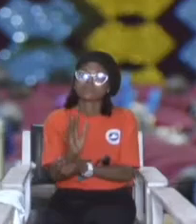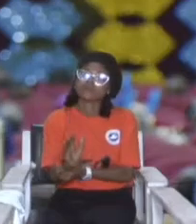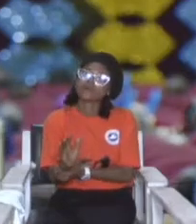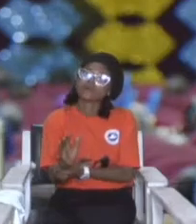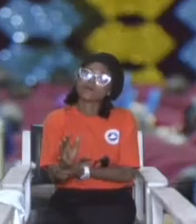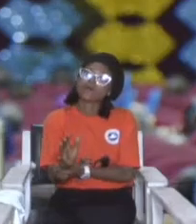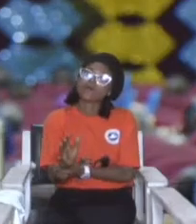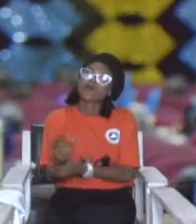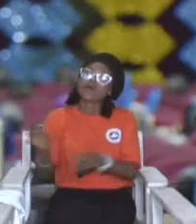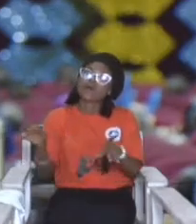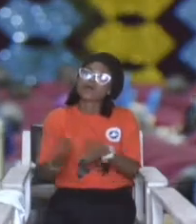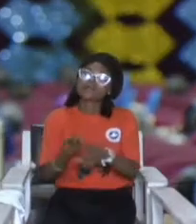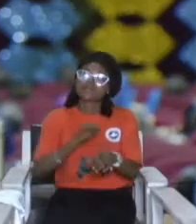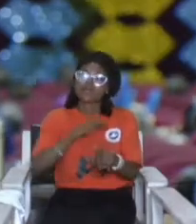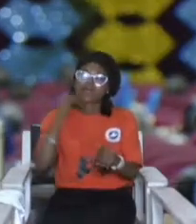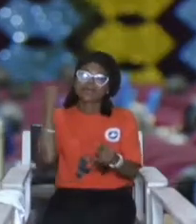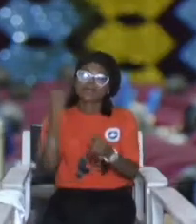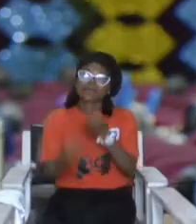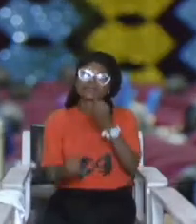As I come to a close,